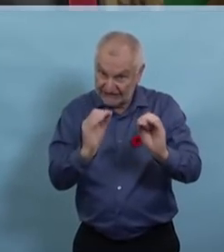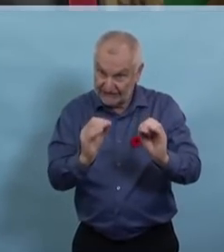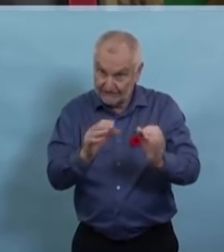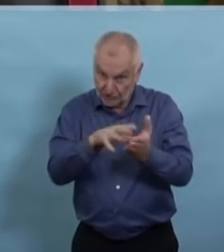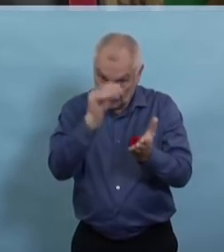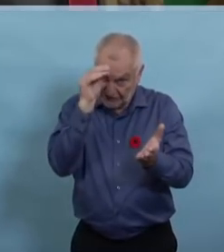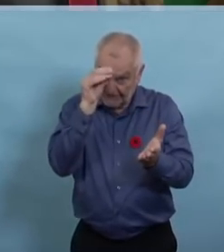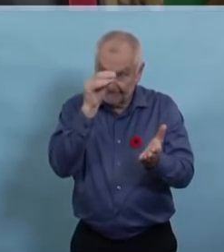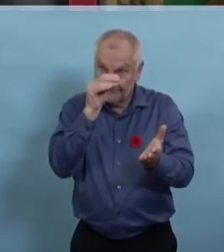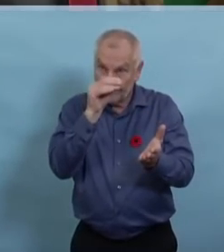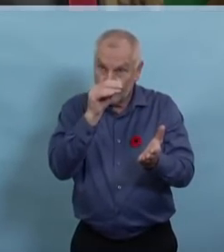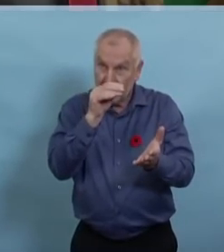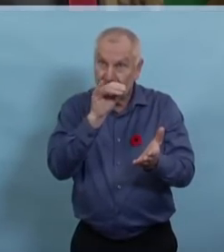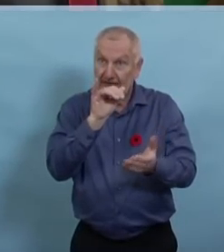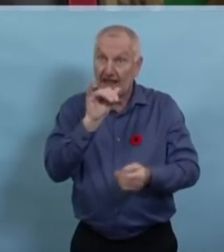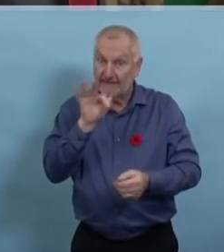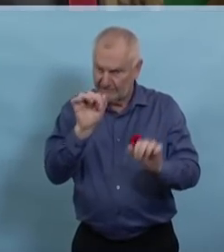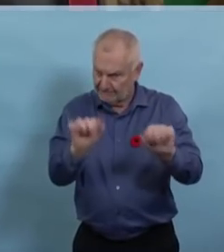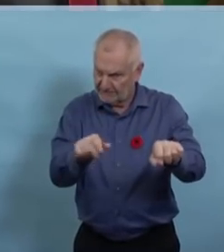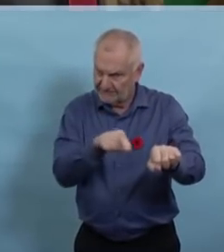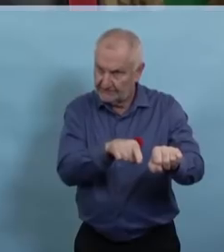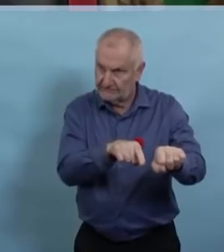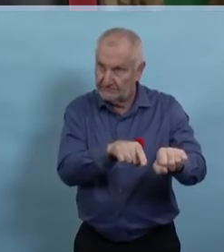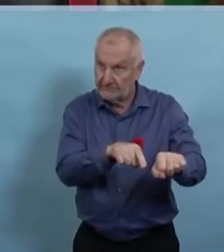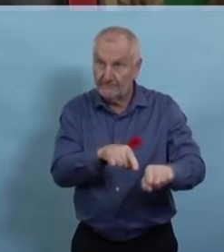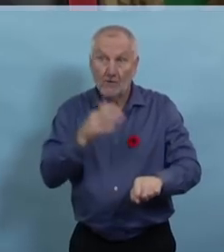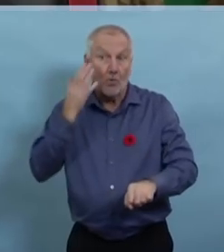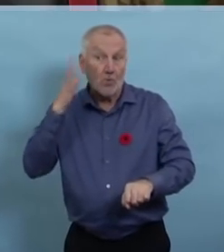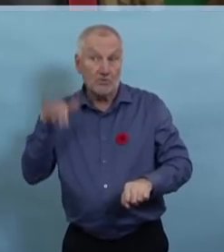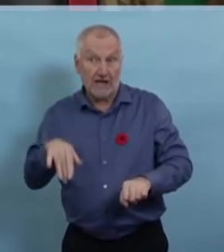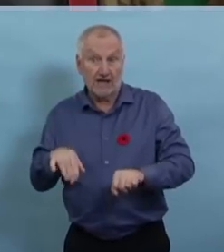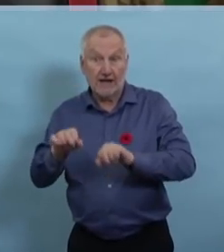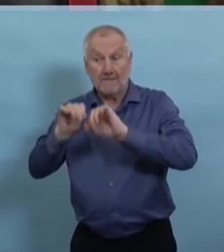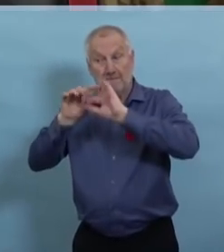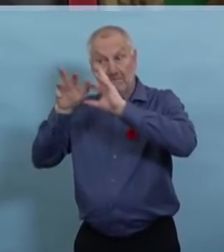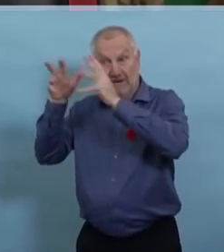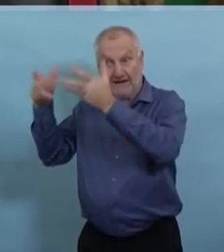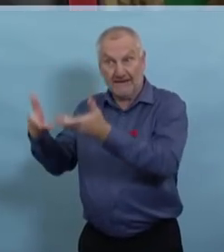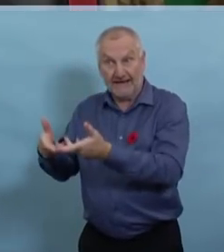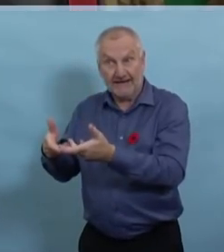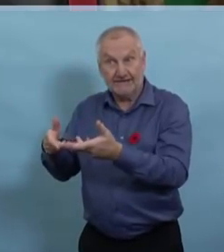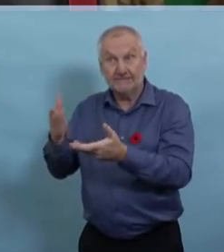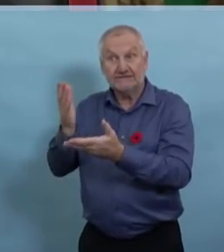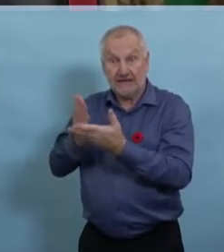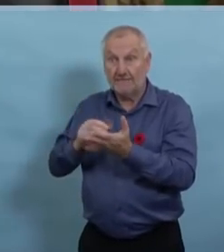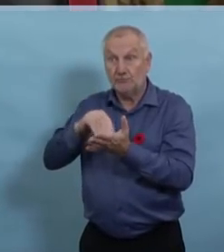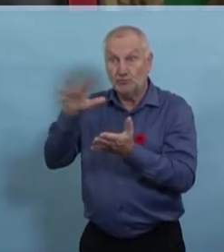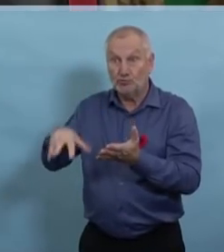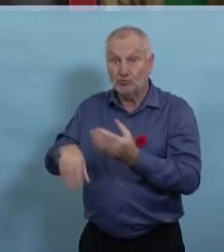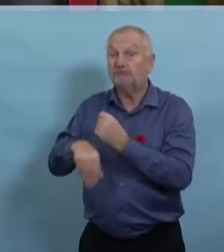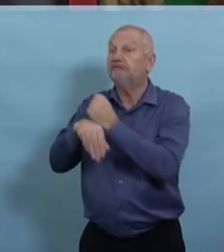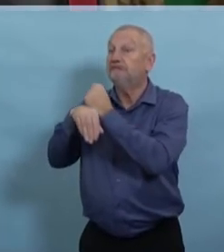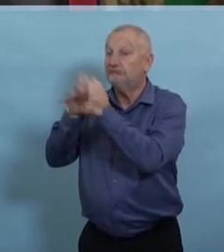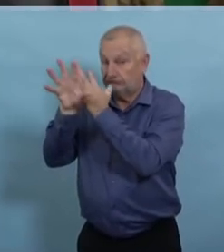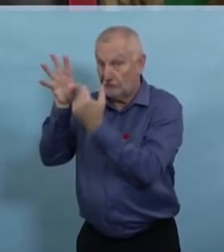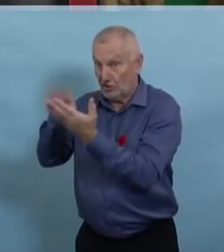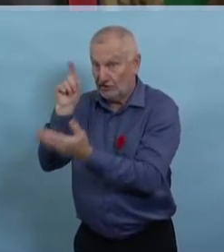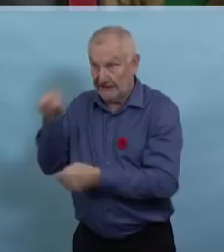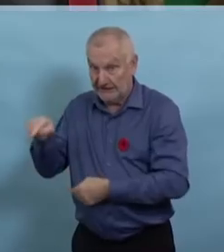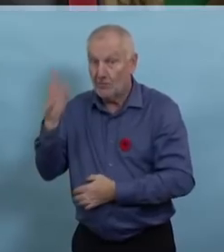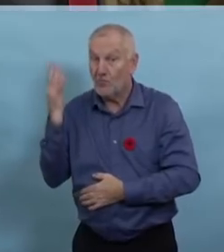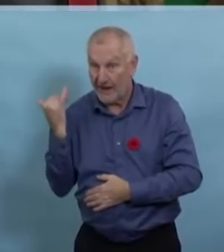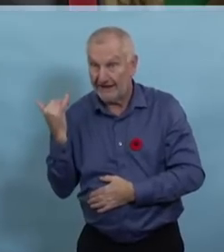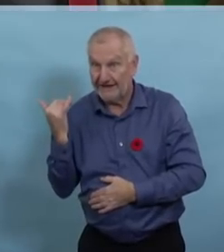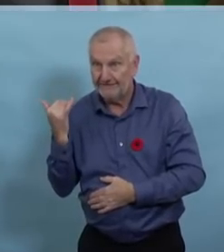pandemic, and so students find themselves in remote learning situations either because they have a